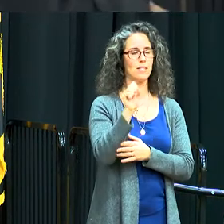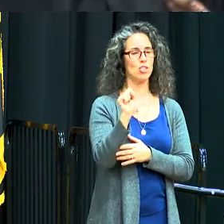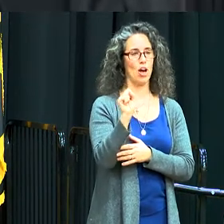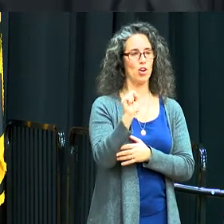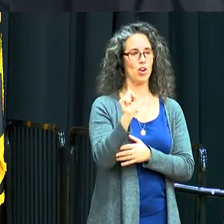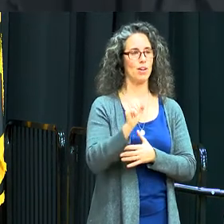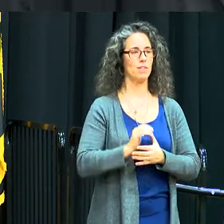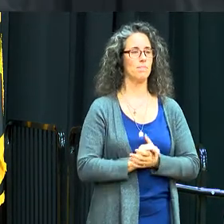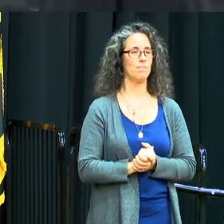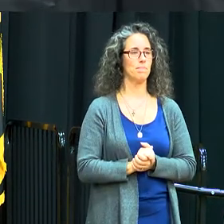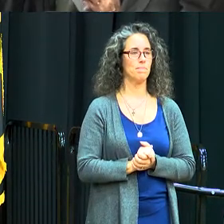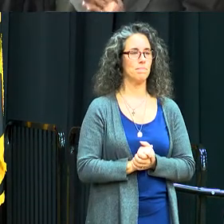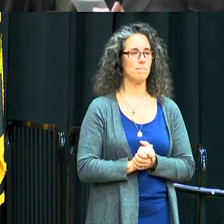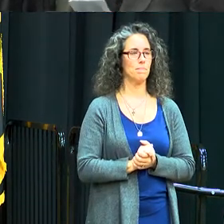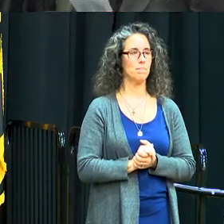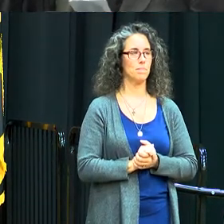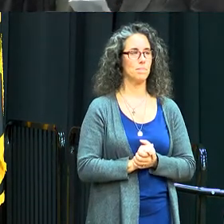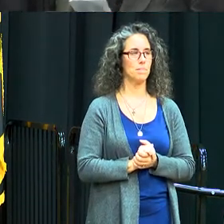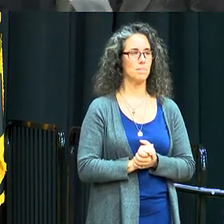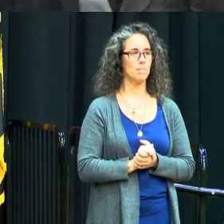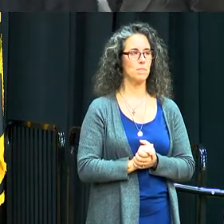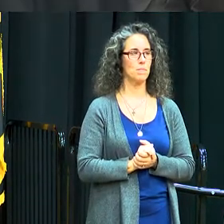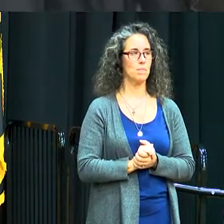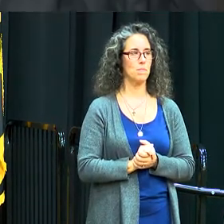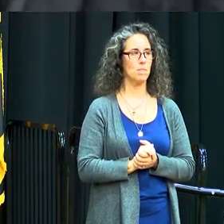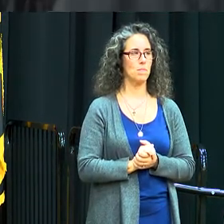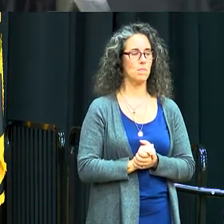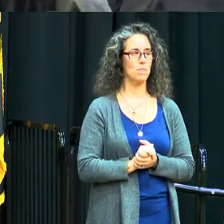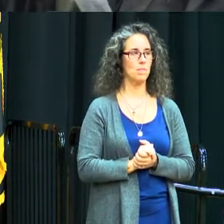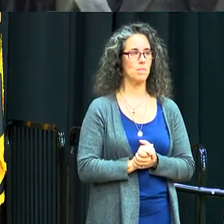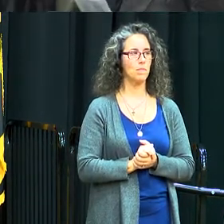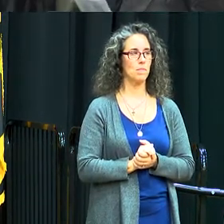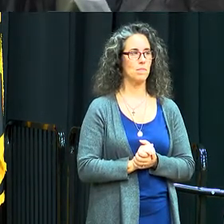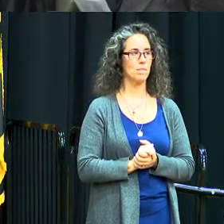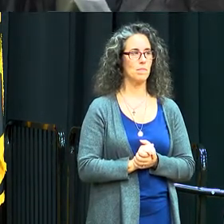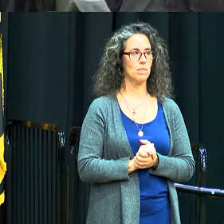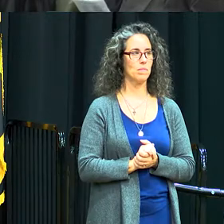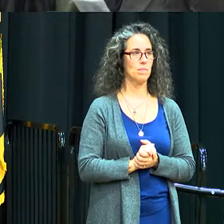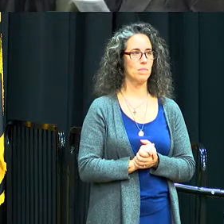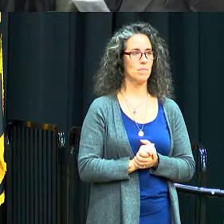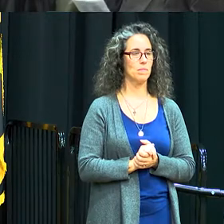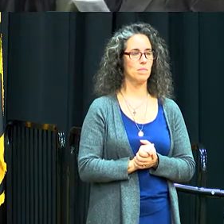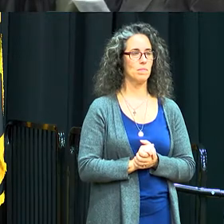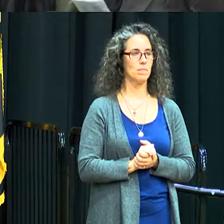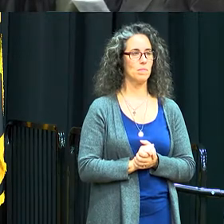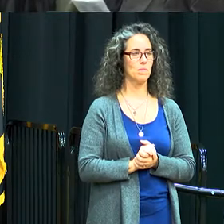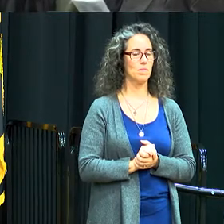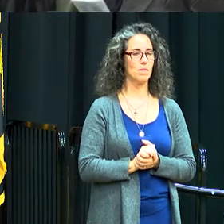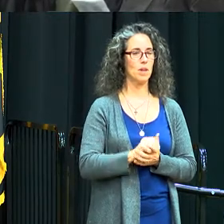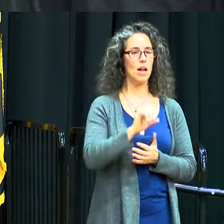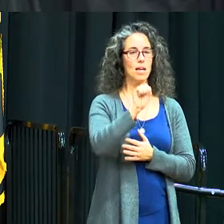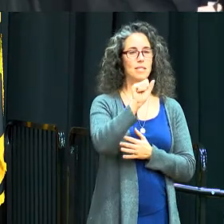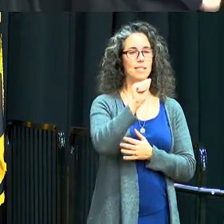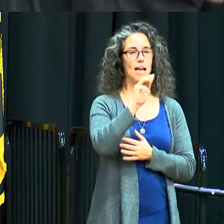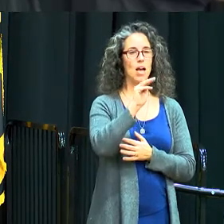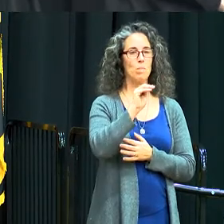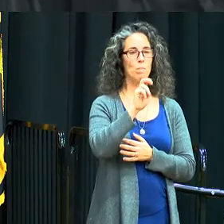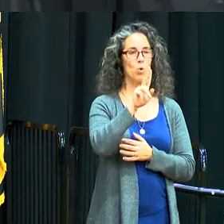Woo! Samuel F.